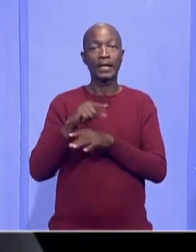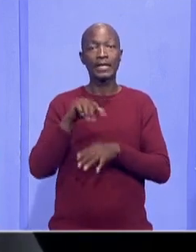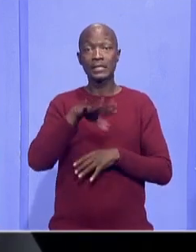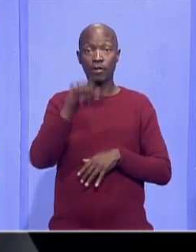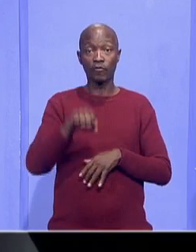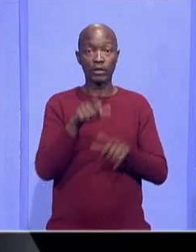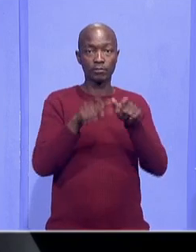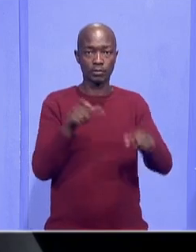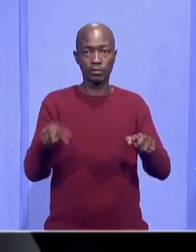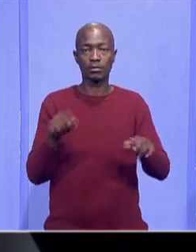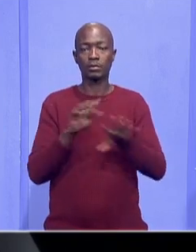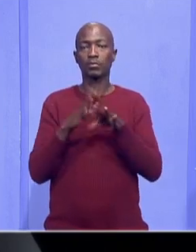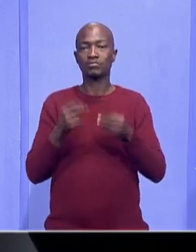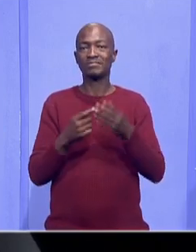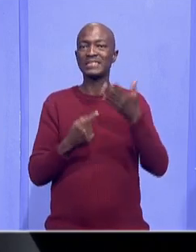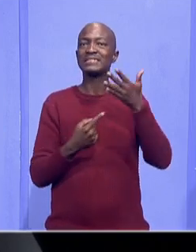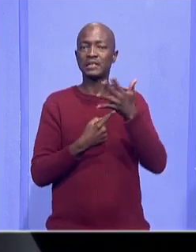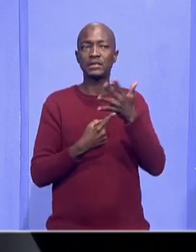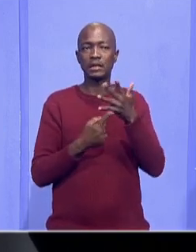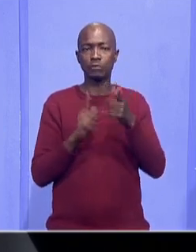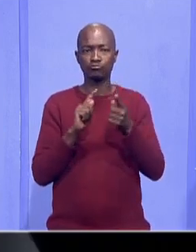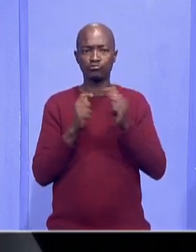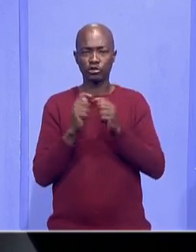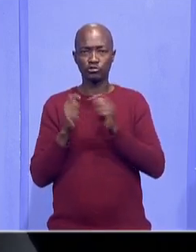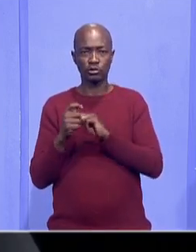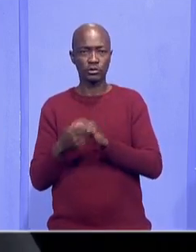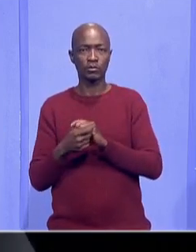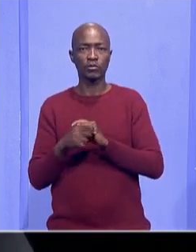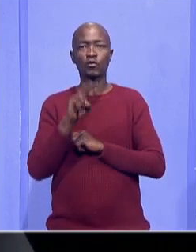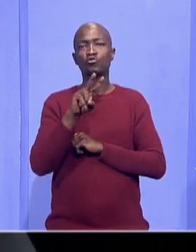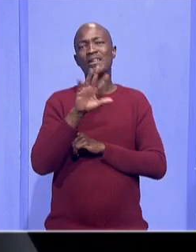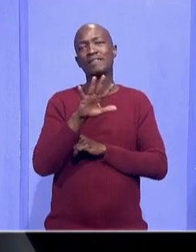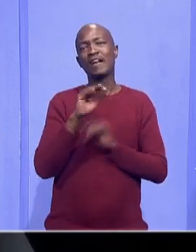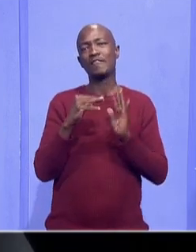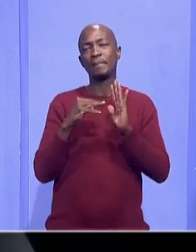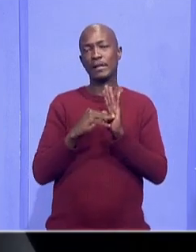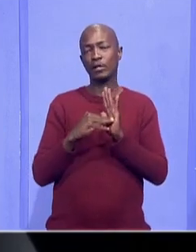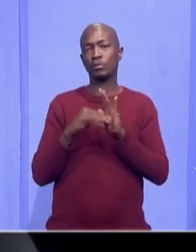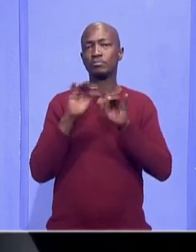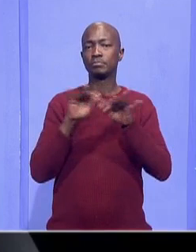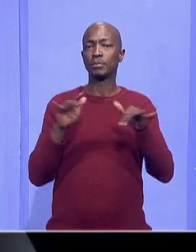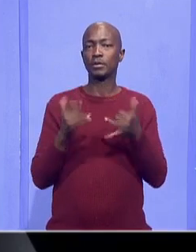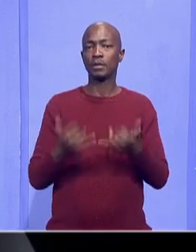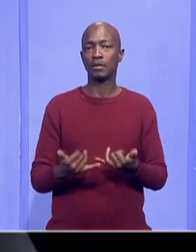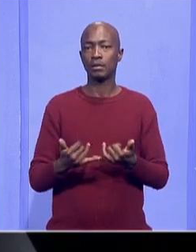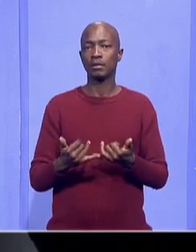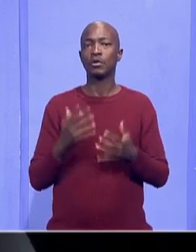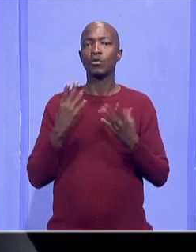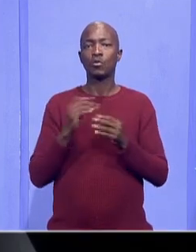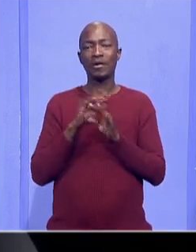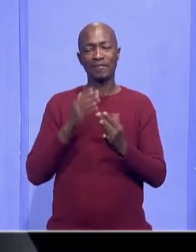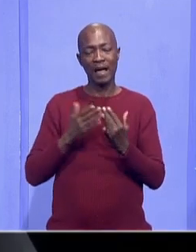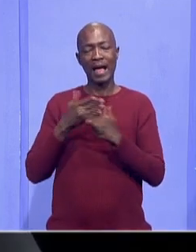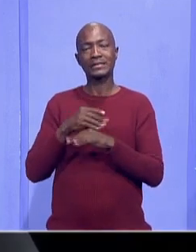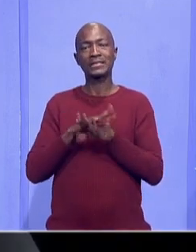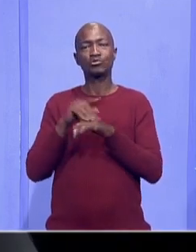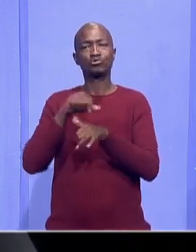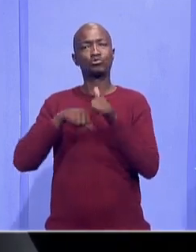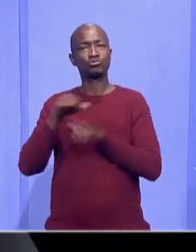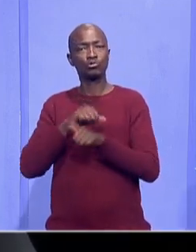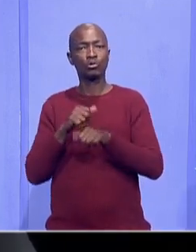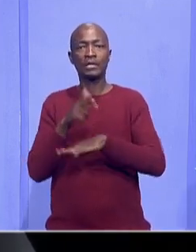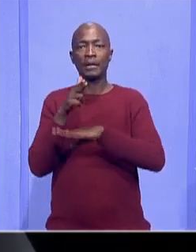We have almost over 25 million people now, which is almost close to the eligible voters, who have access to social media, whether it's your WhatsApp,